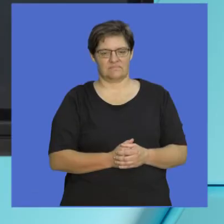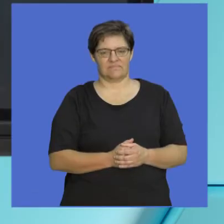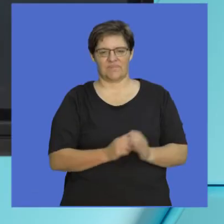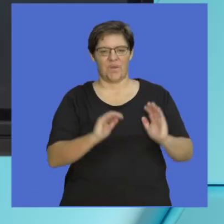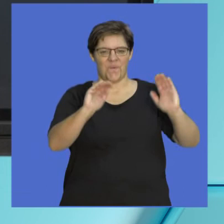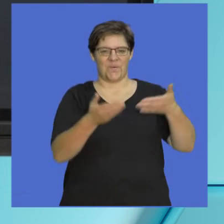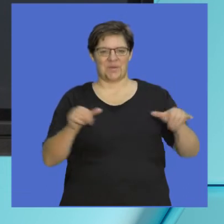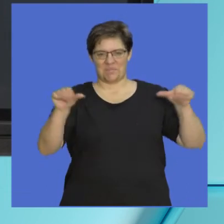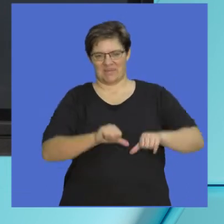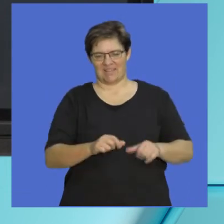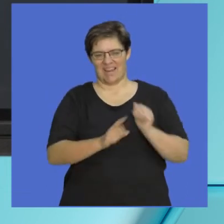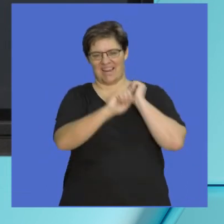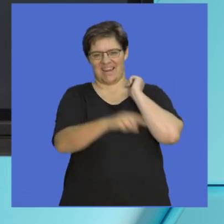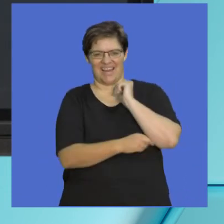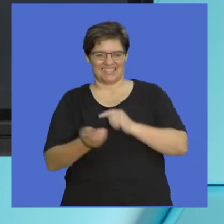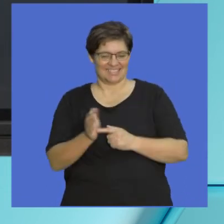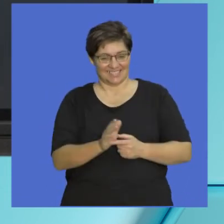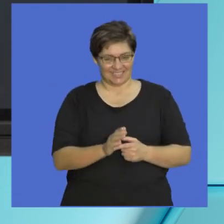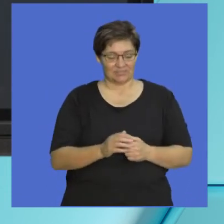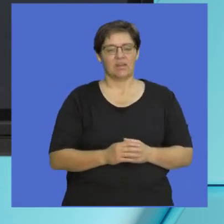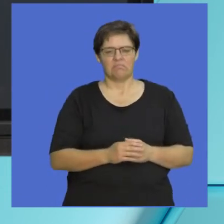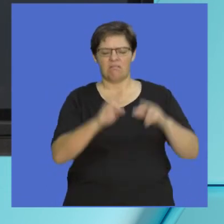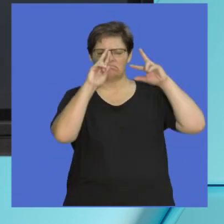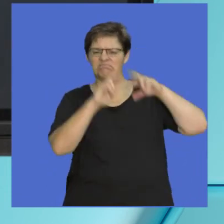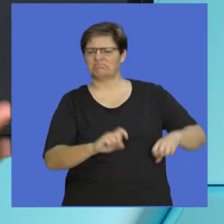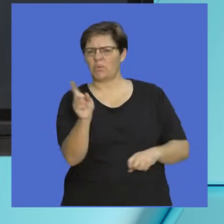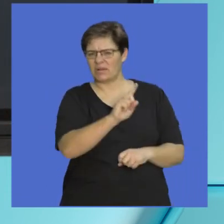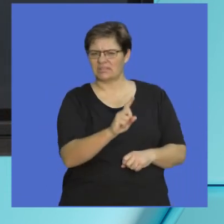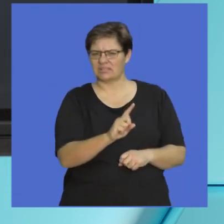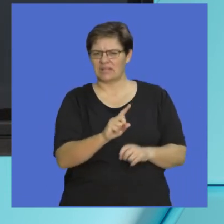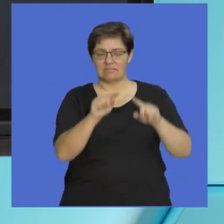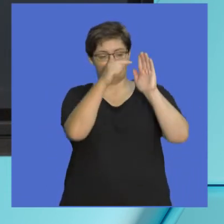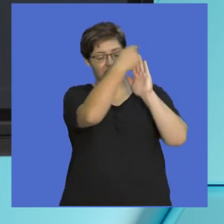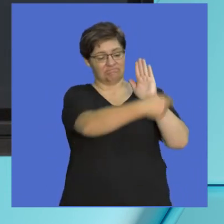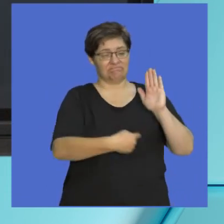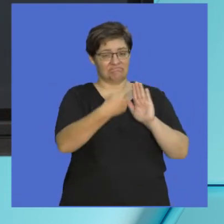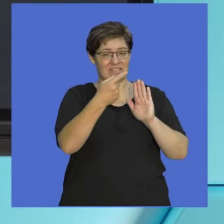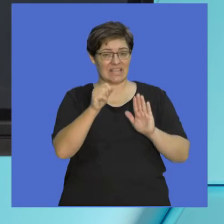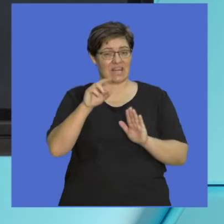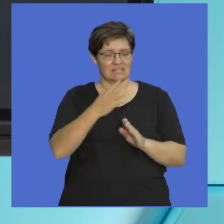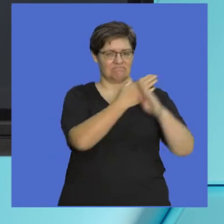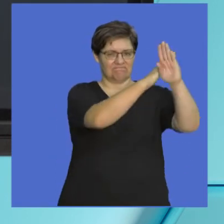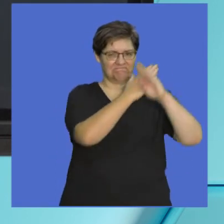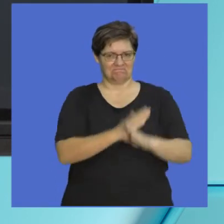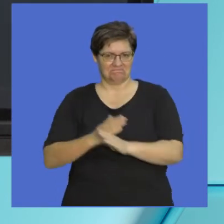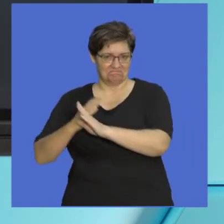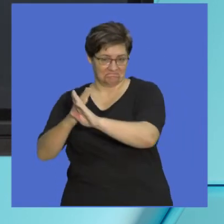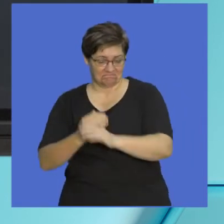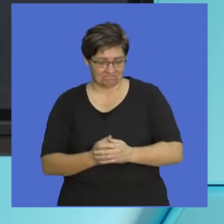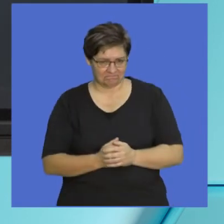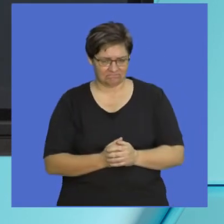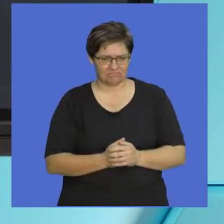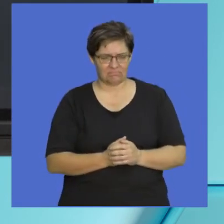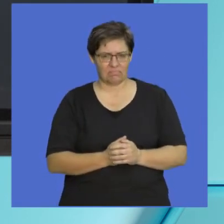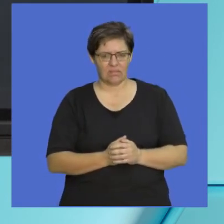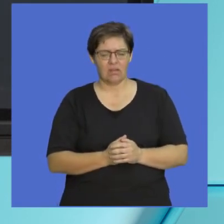Welcome back to our third and final segment. We're still exploring resistors in series. Now we want to take a look at how